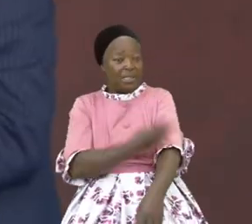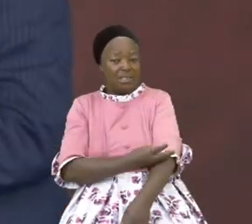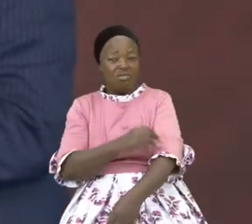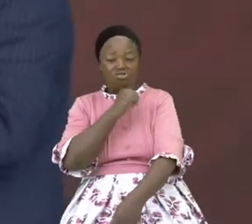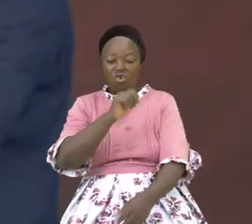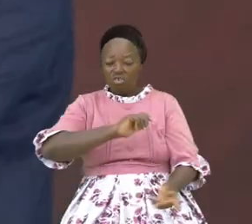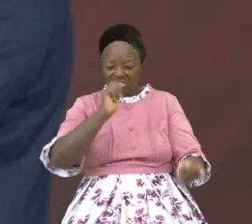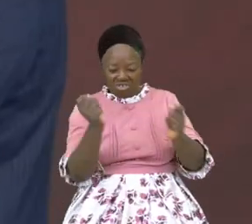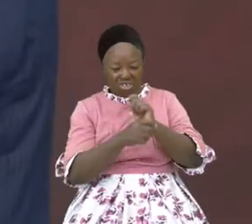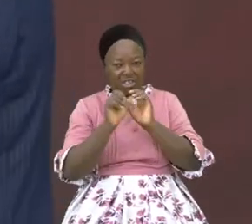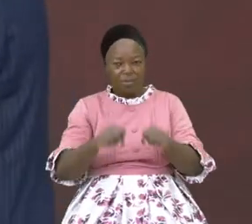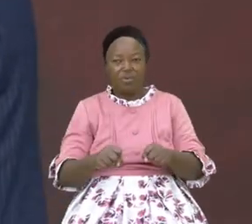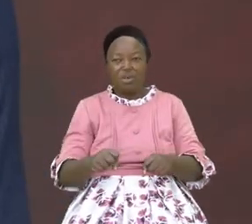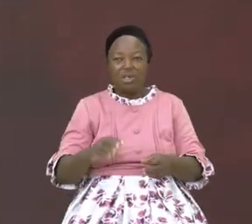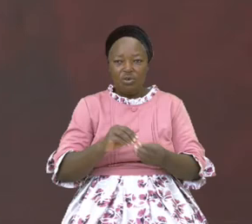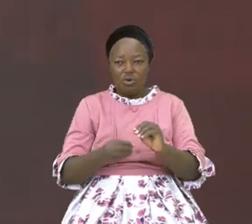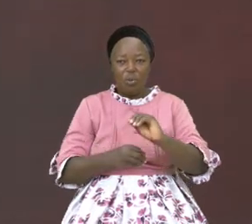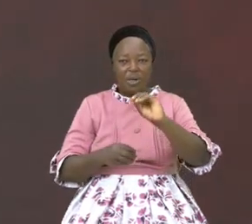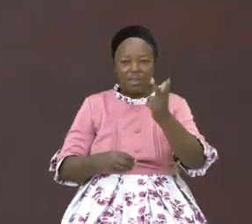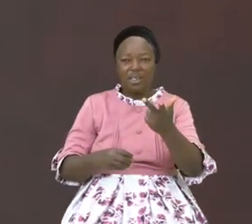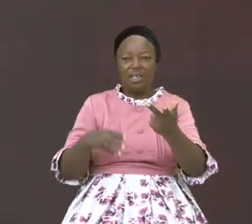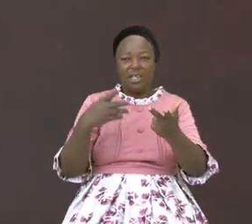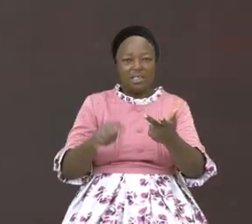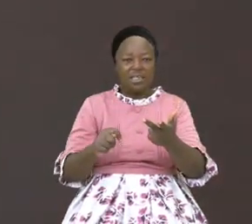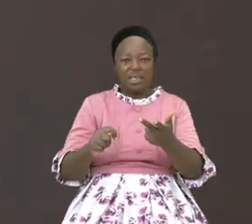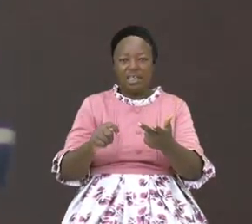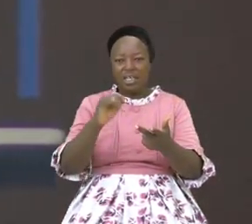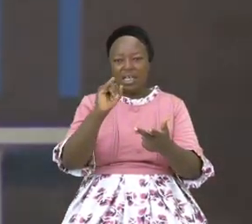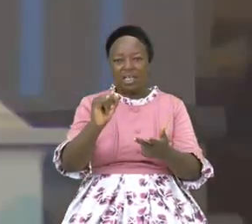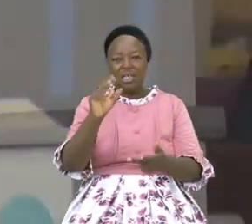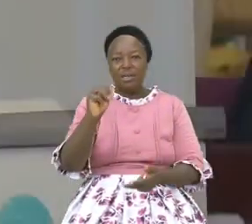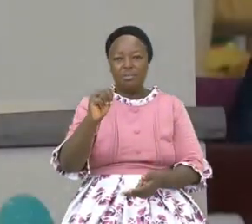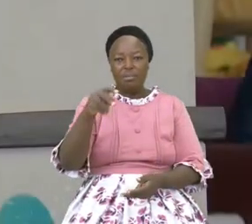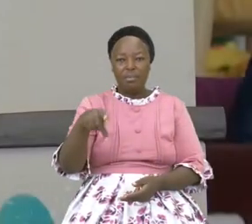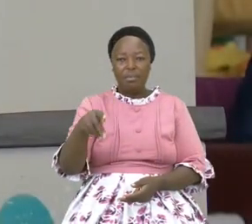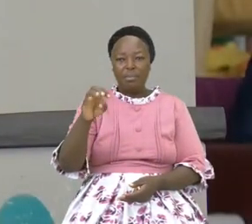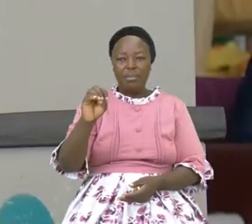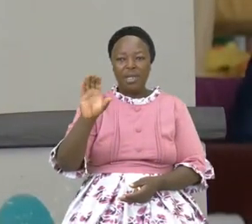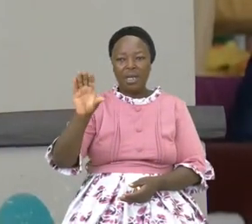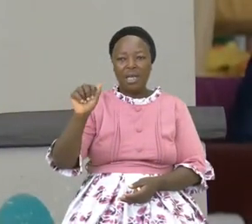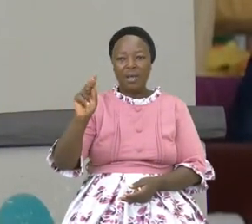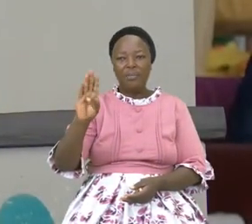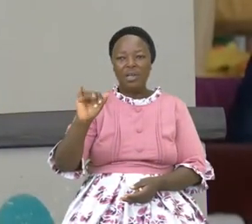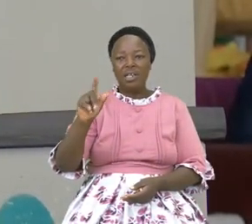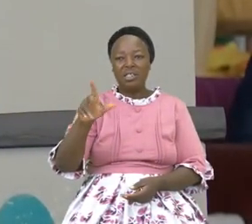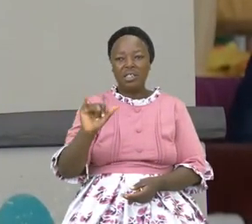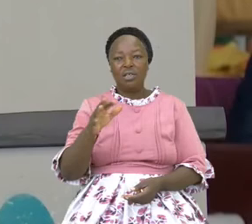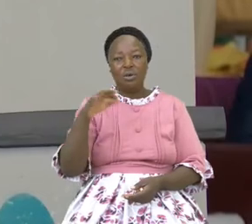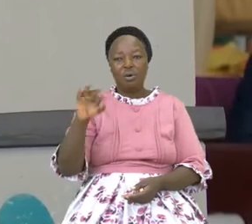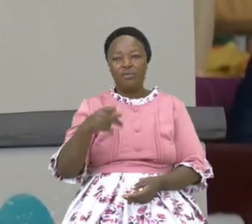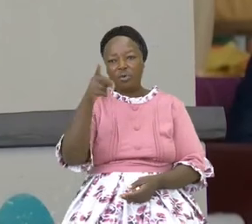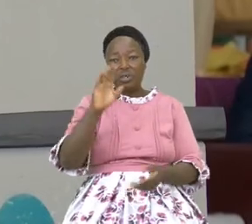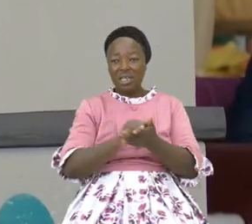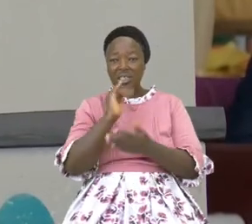Number three, the impeccability of God, that is our assurance. Look at number